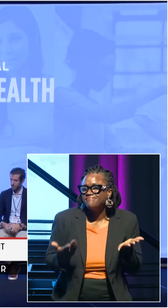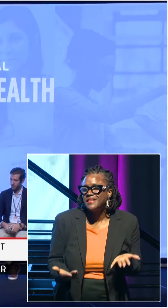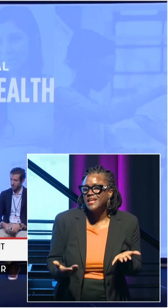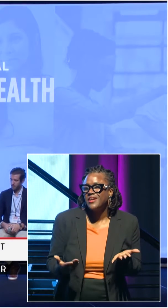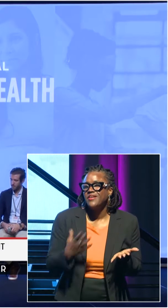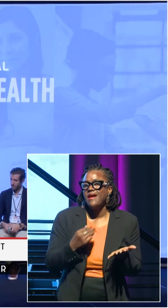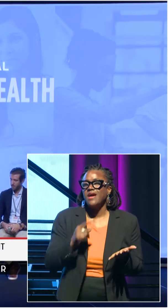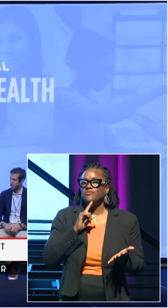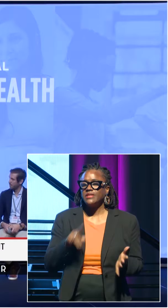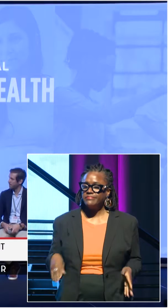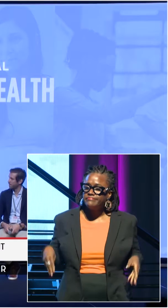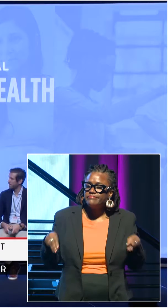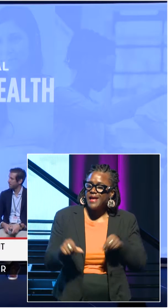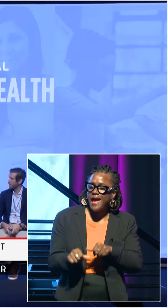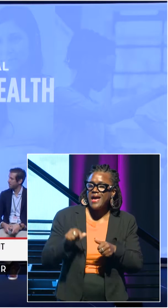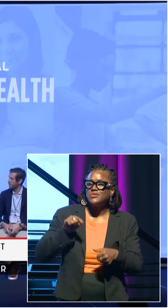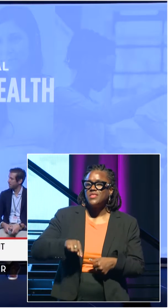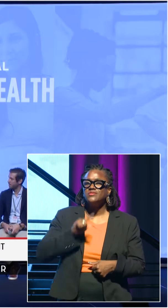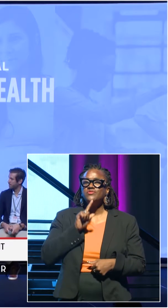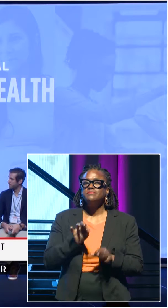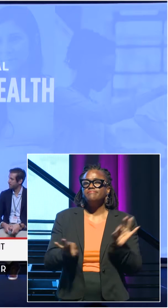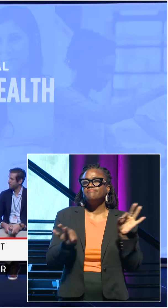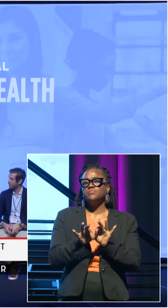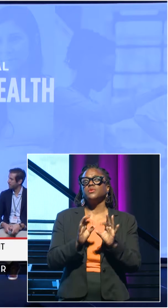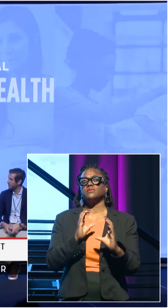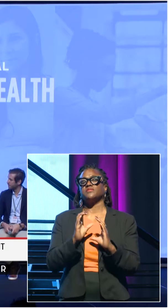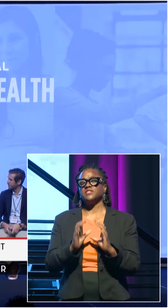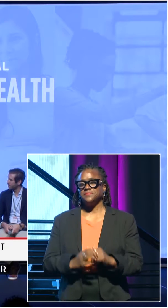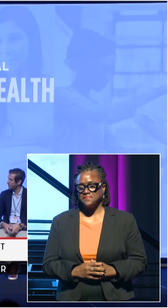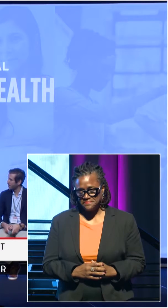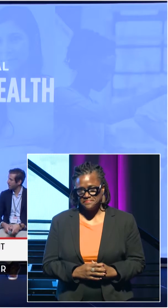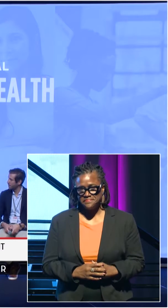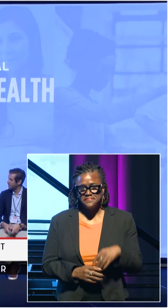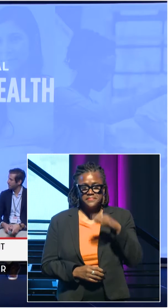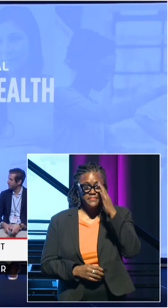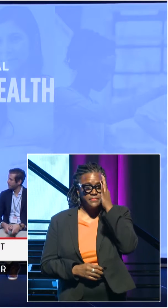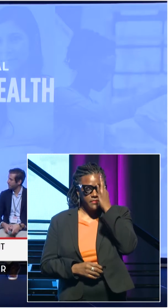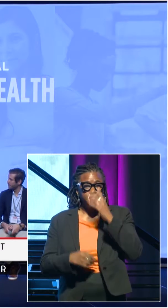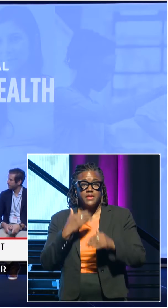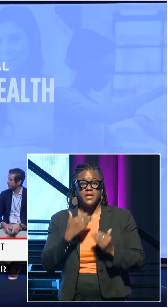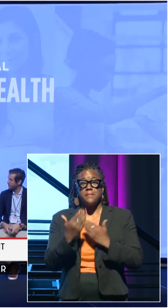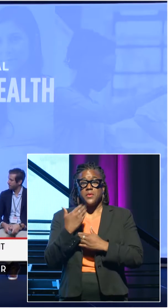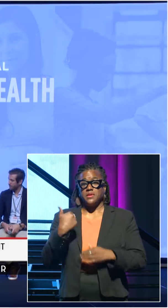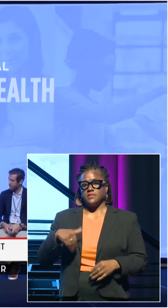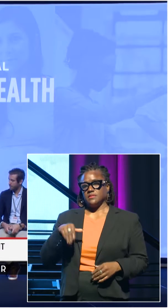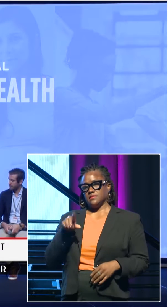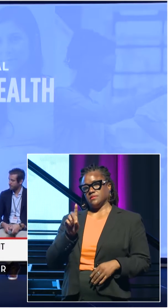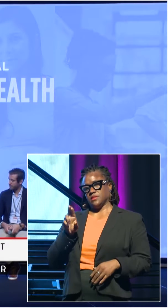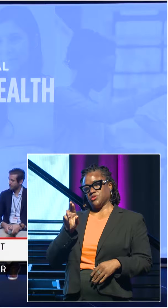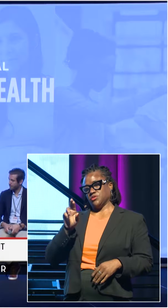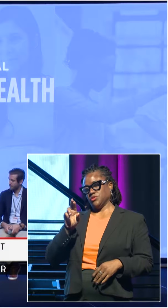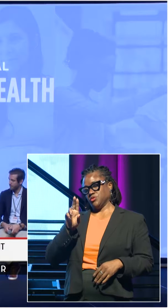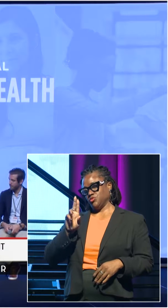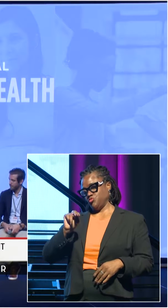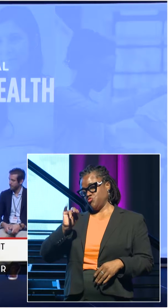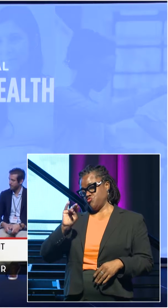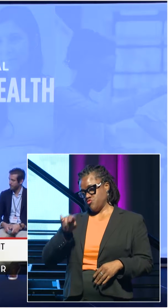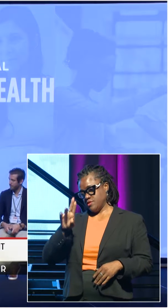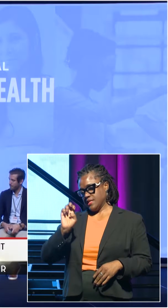be able to contribute to this very important conversation. Good morning. My name is Dr. Unique Morris